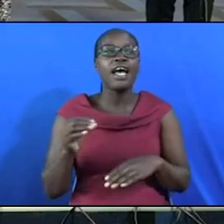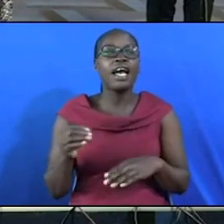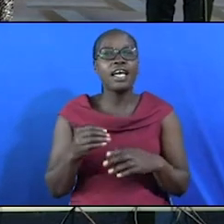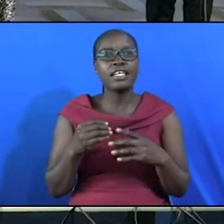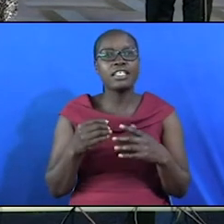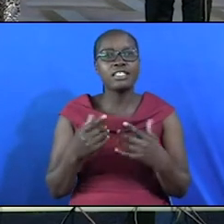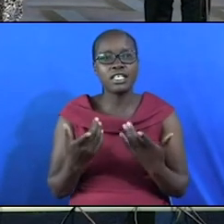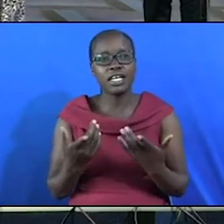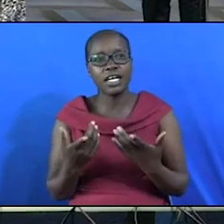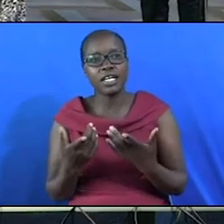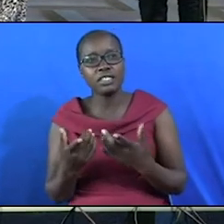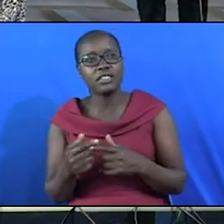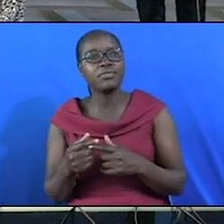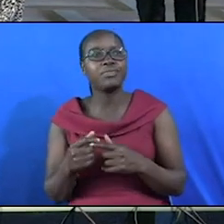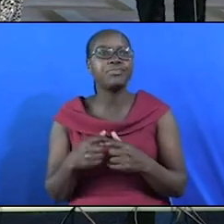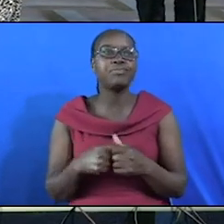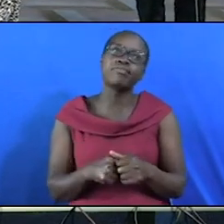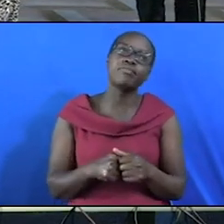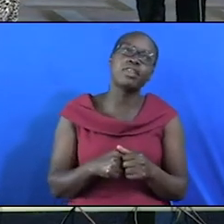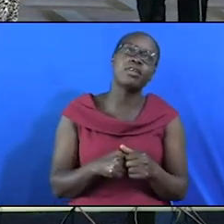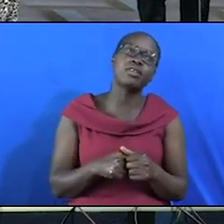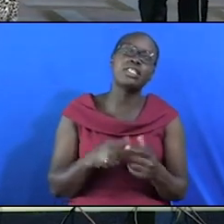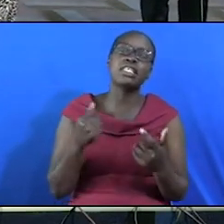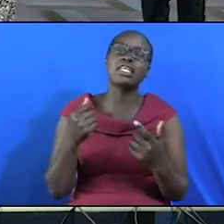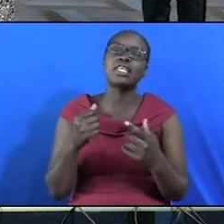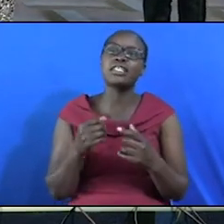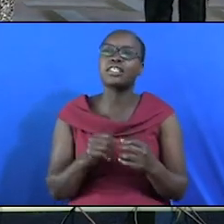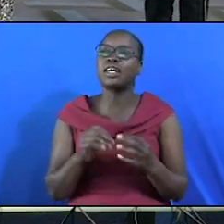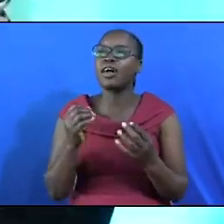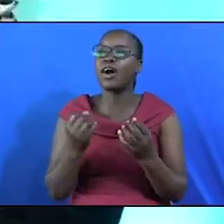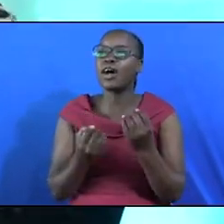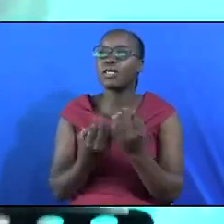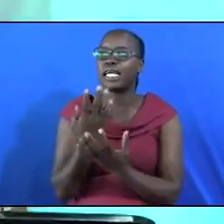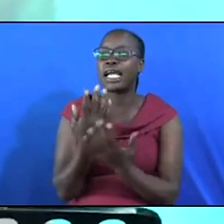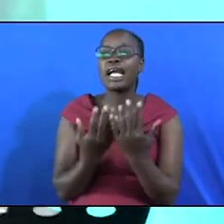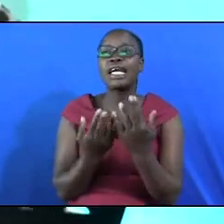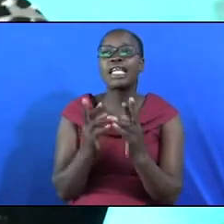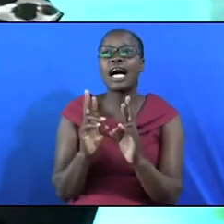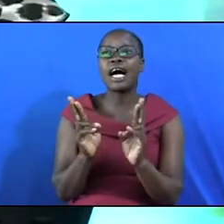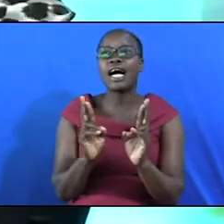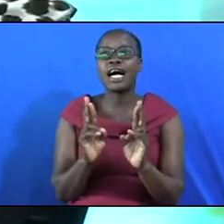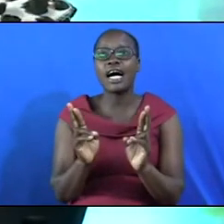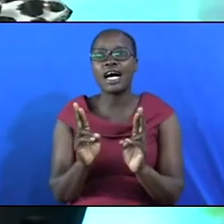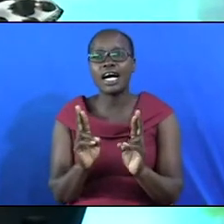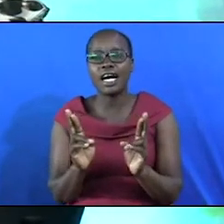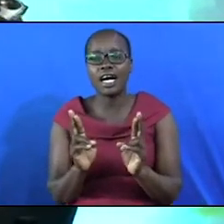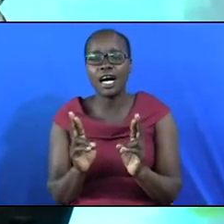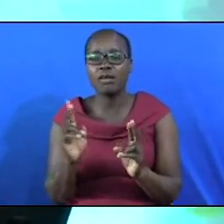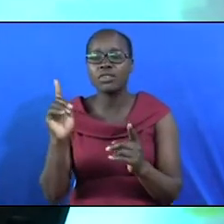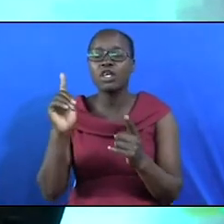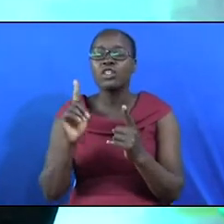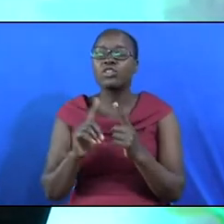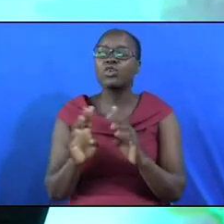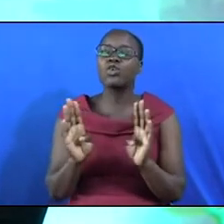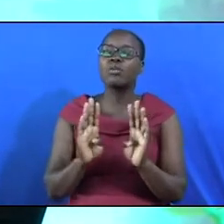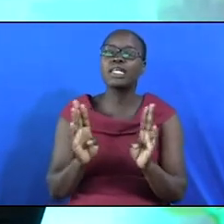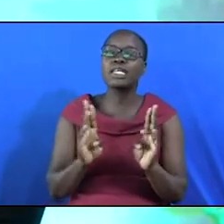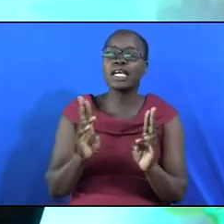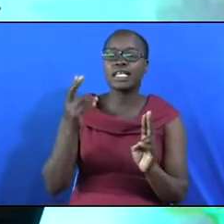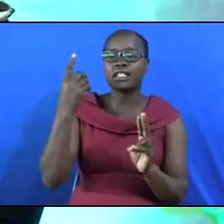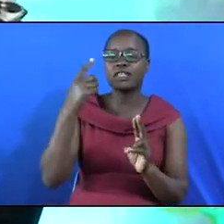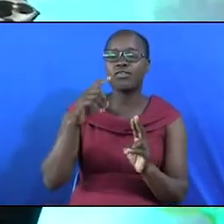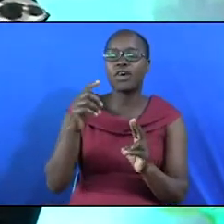away, with guarded loins and burning lamps,